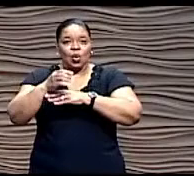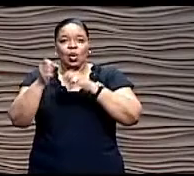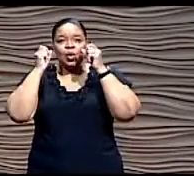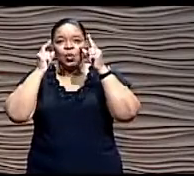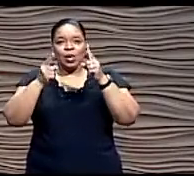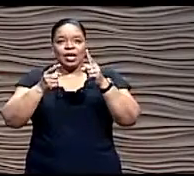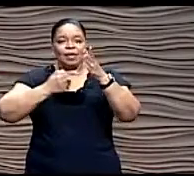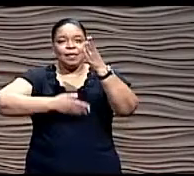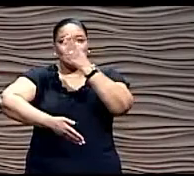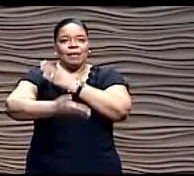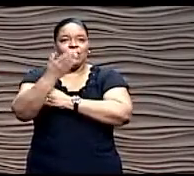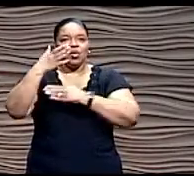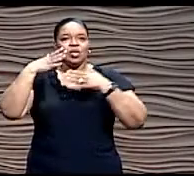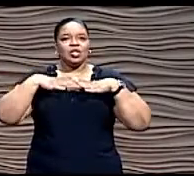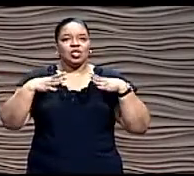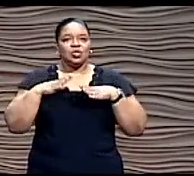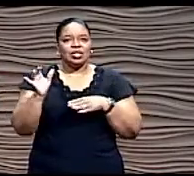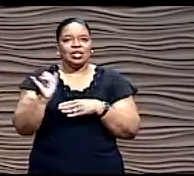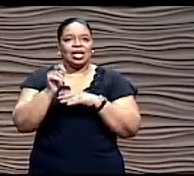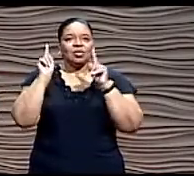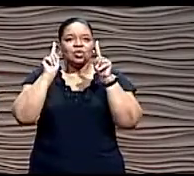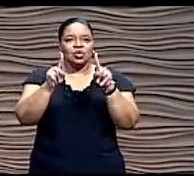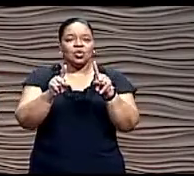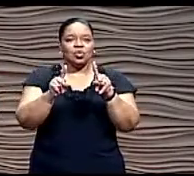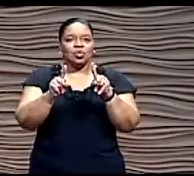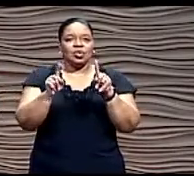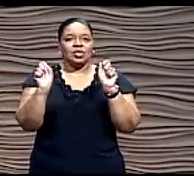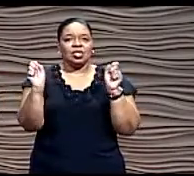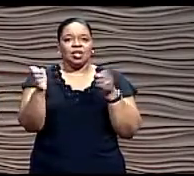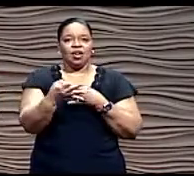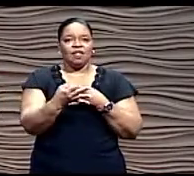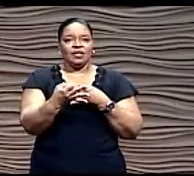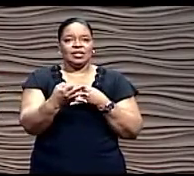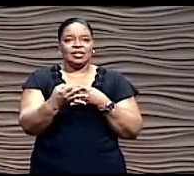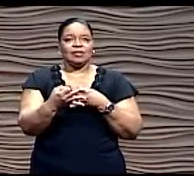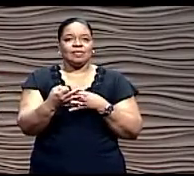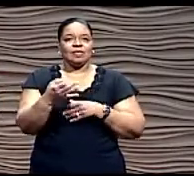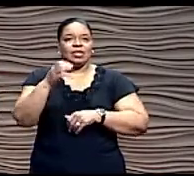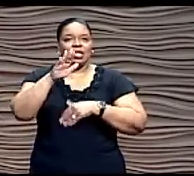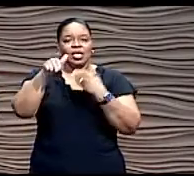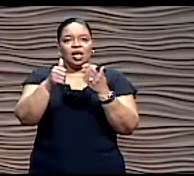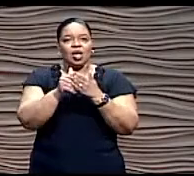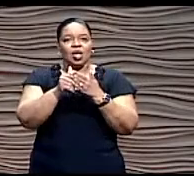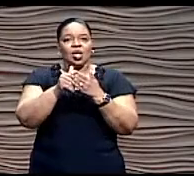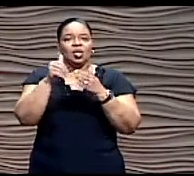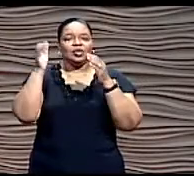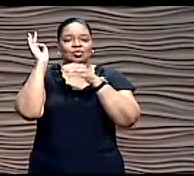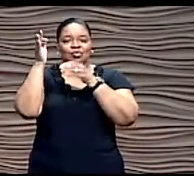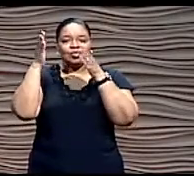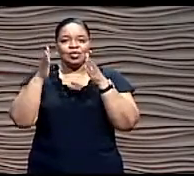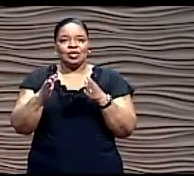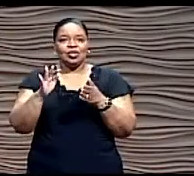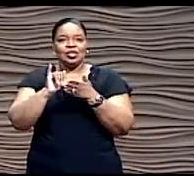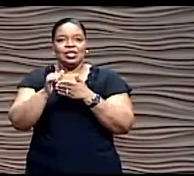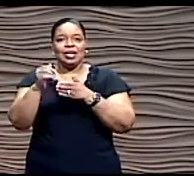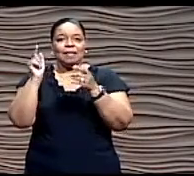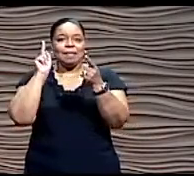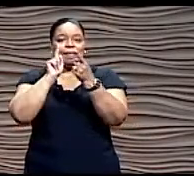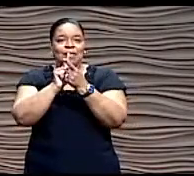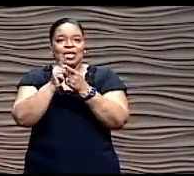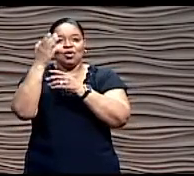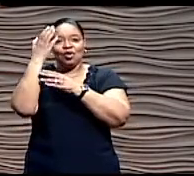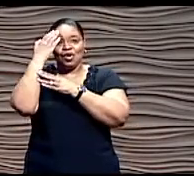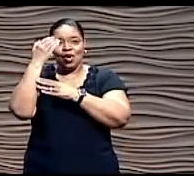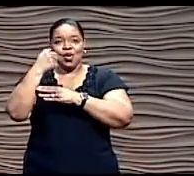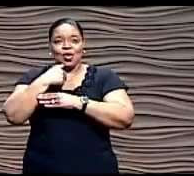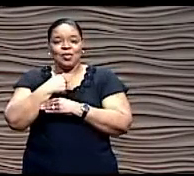every morning and get dressed like I was going to the office. Every preacher that meets me, a young preacher, they'll tell you, I tell